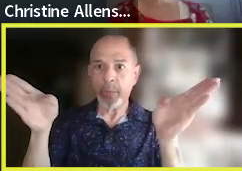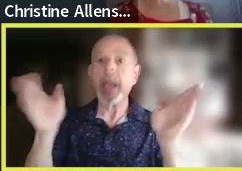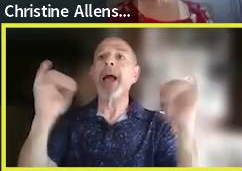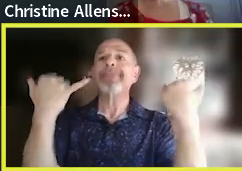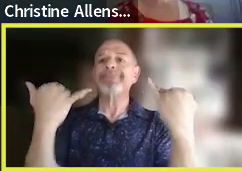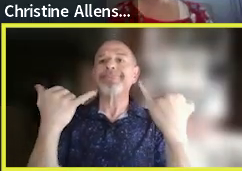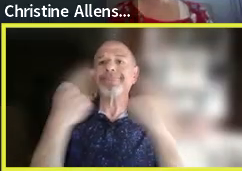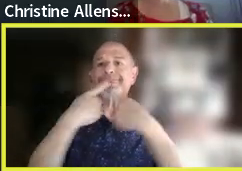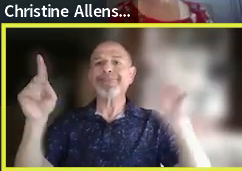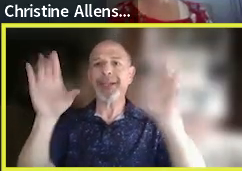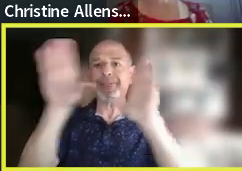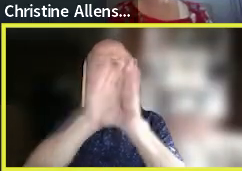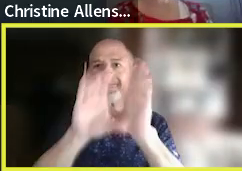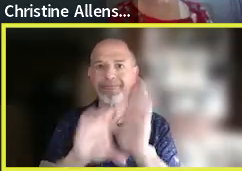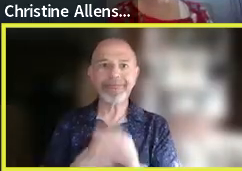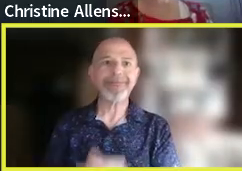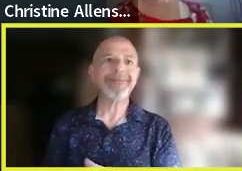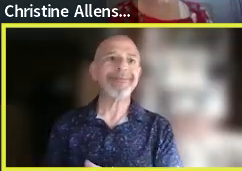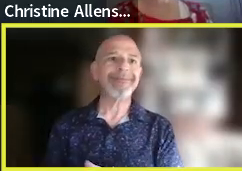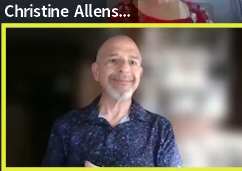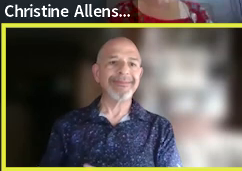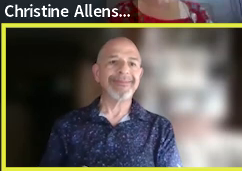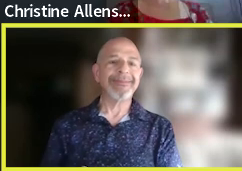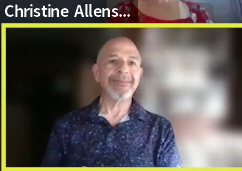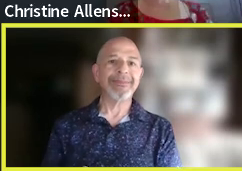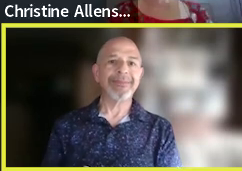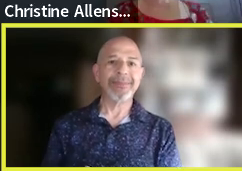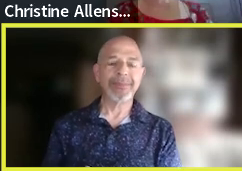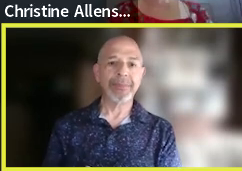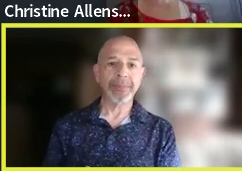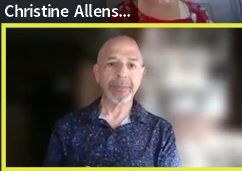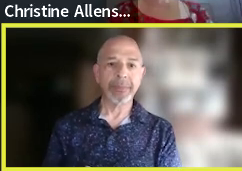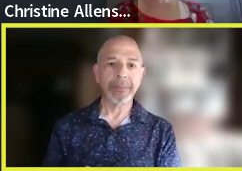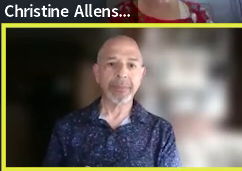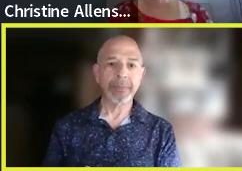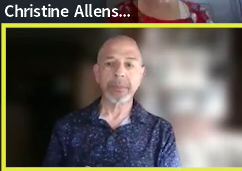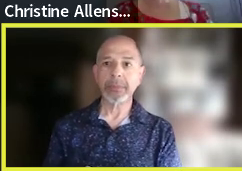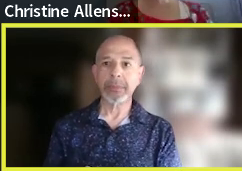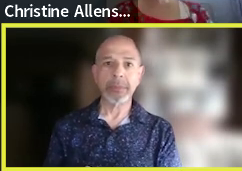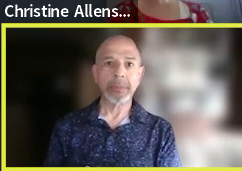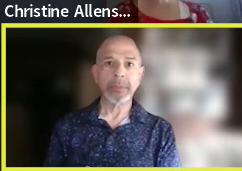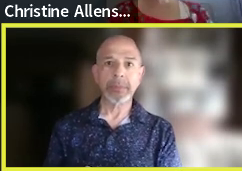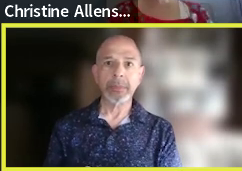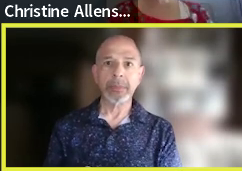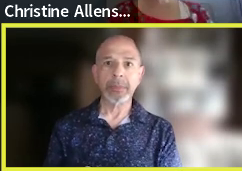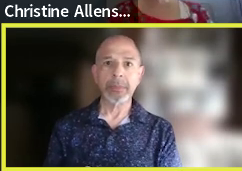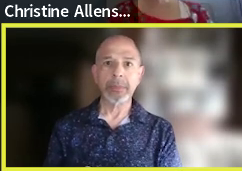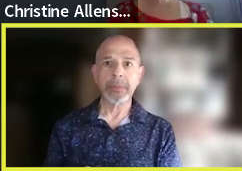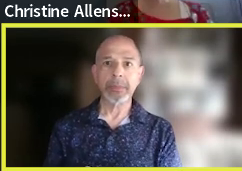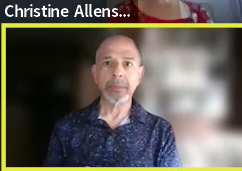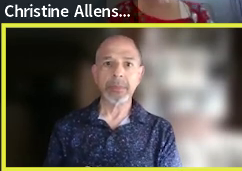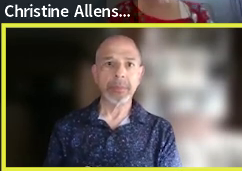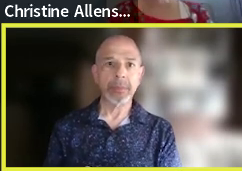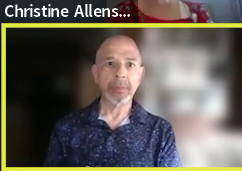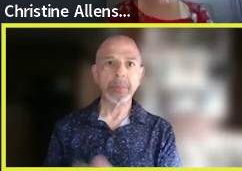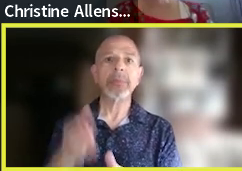away. Before you do, Christian said he had a comment about the conference before you do. Yeah, because somehow I can't